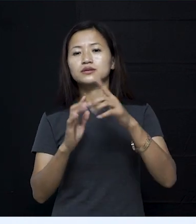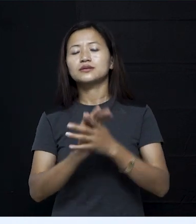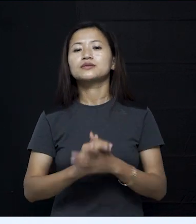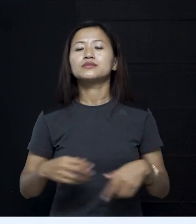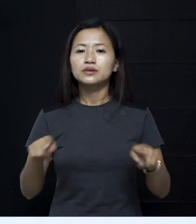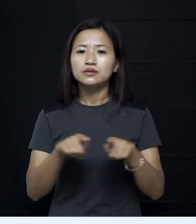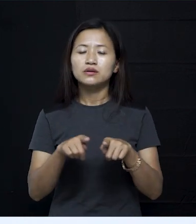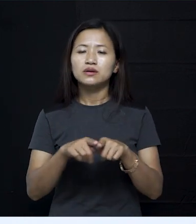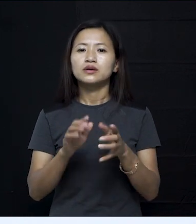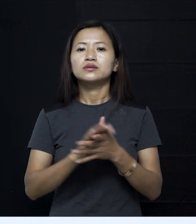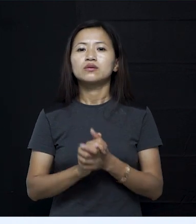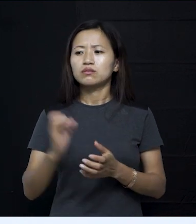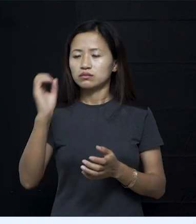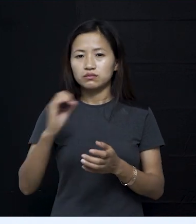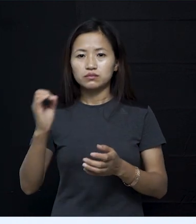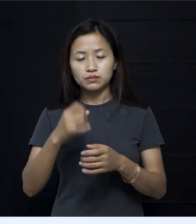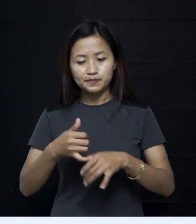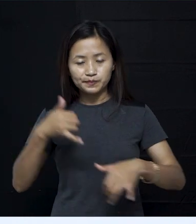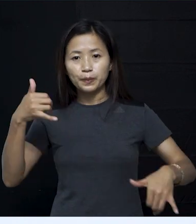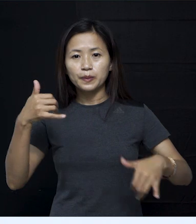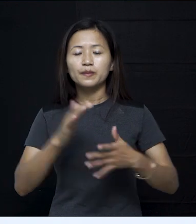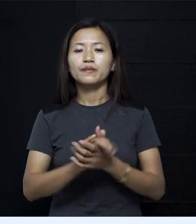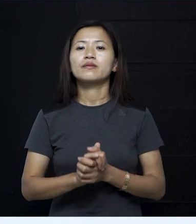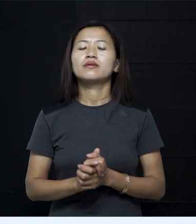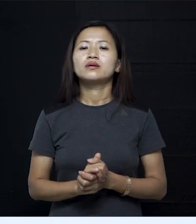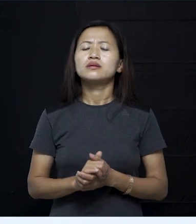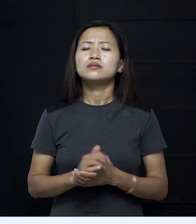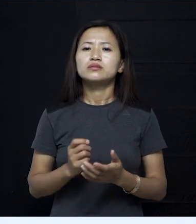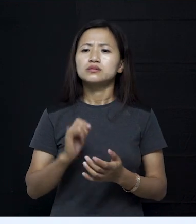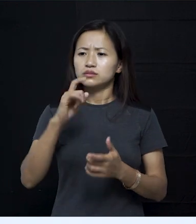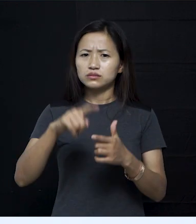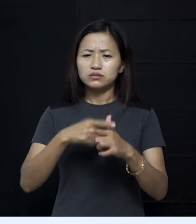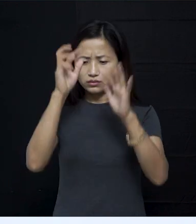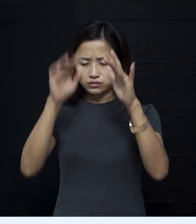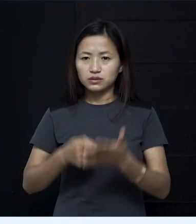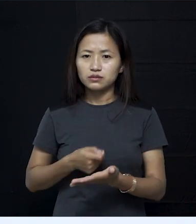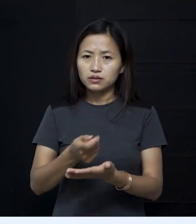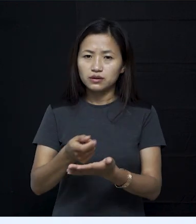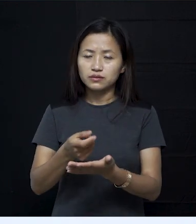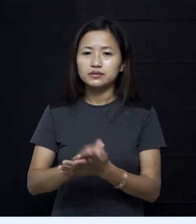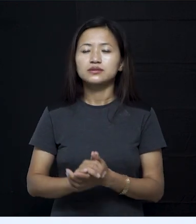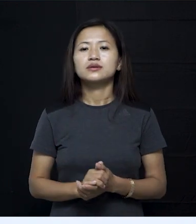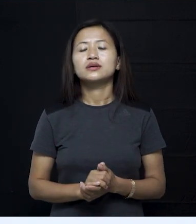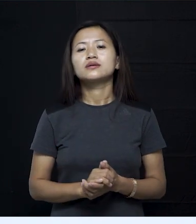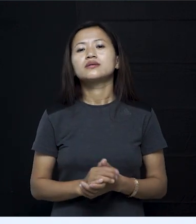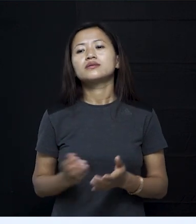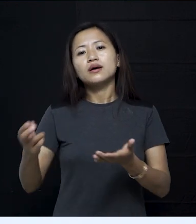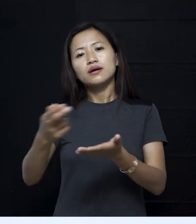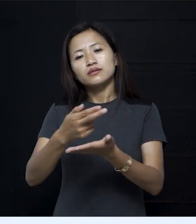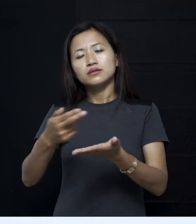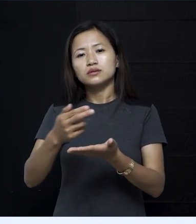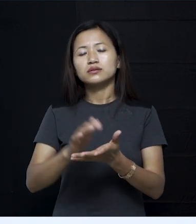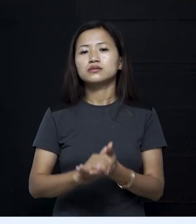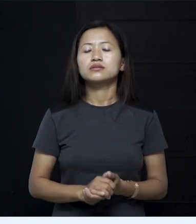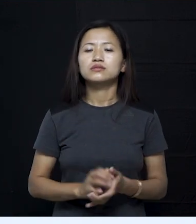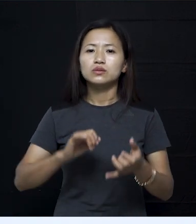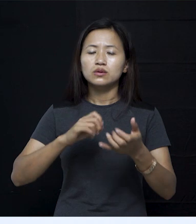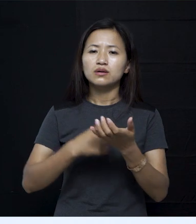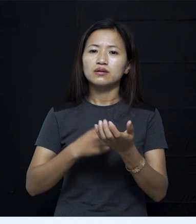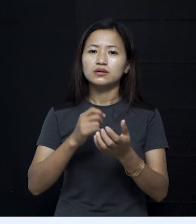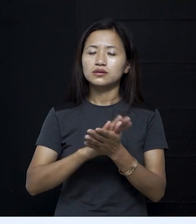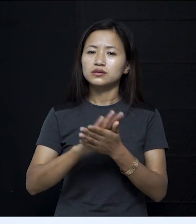please go to your textbook. So the three cropping patterns are, first one is we call it as the Rabi,